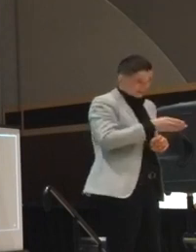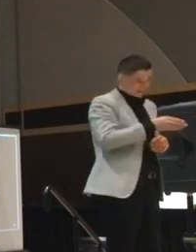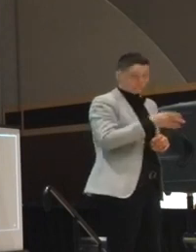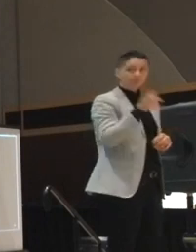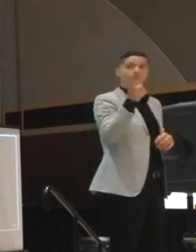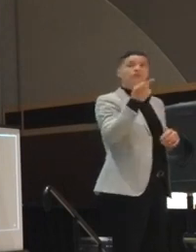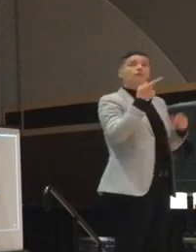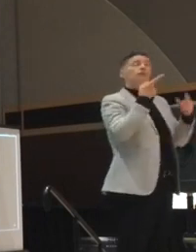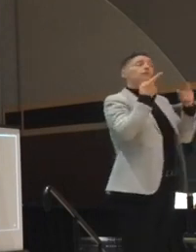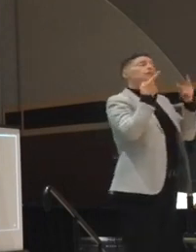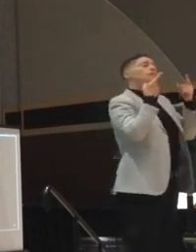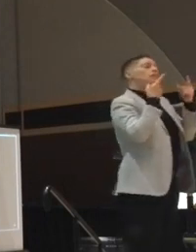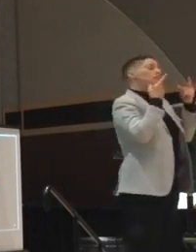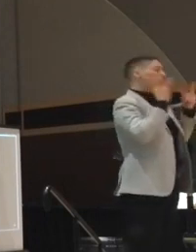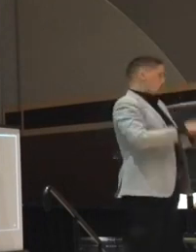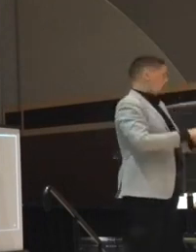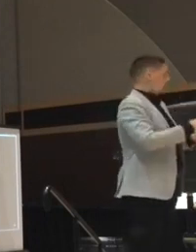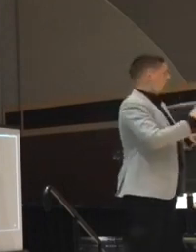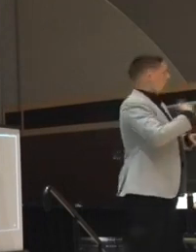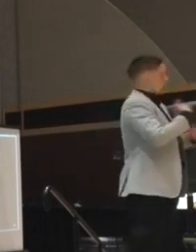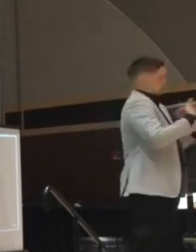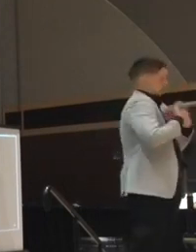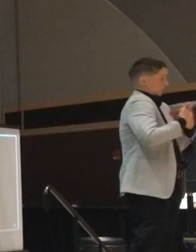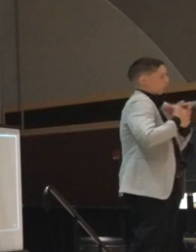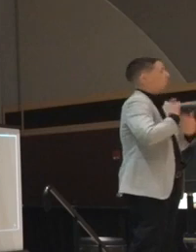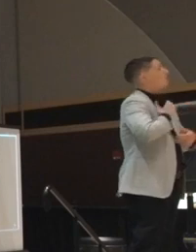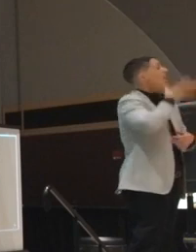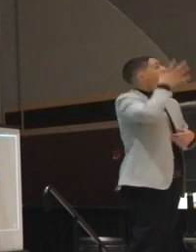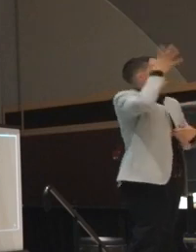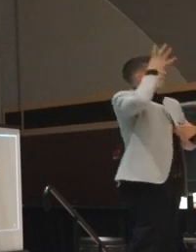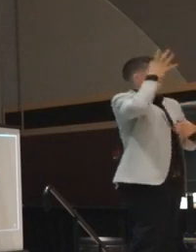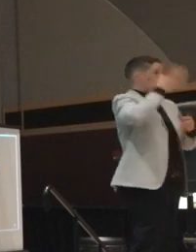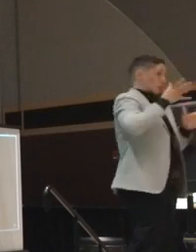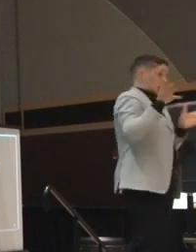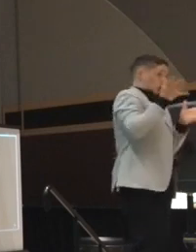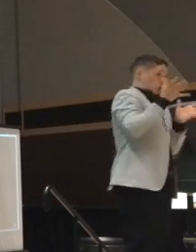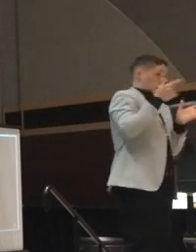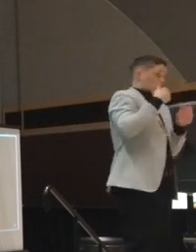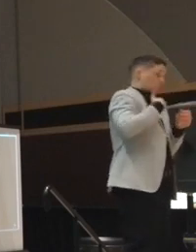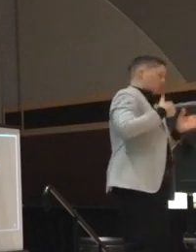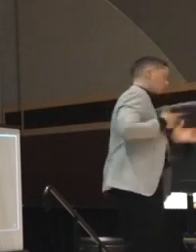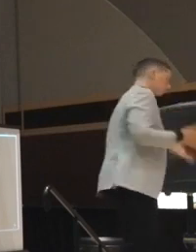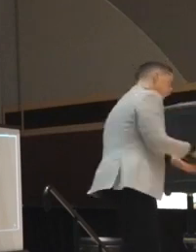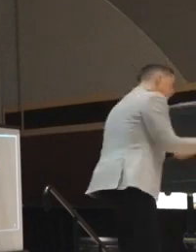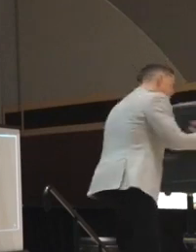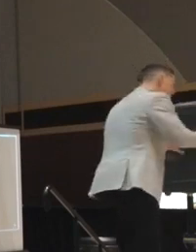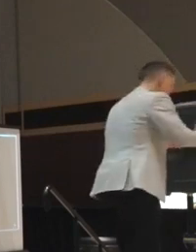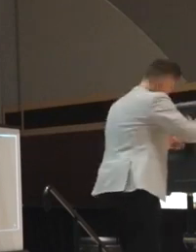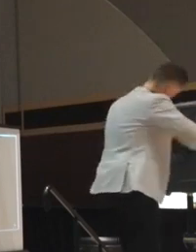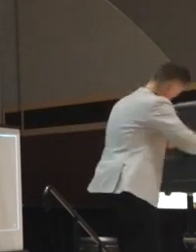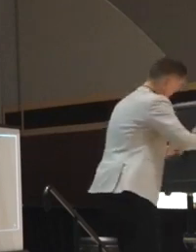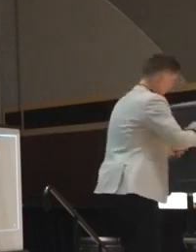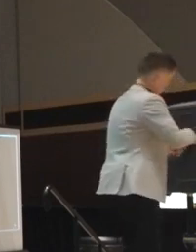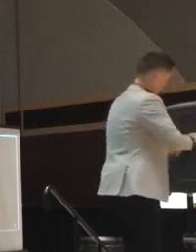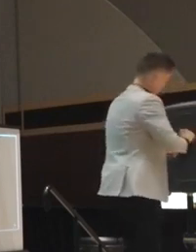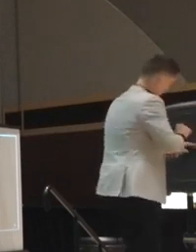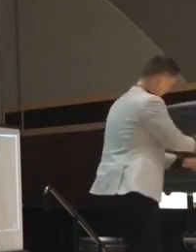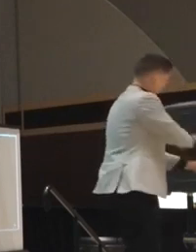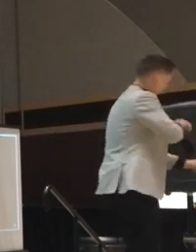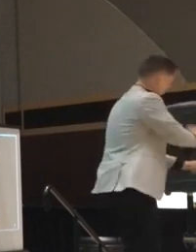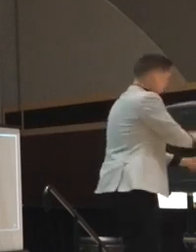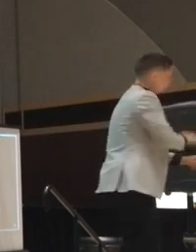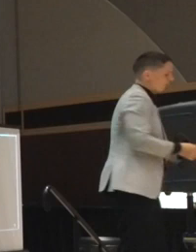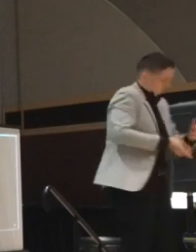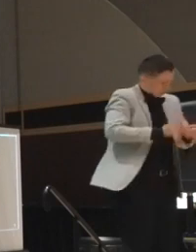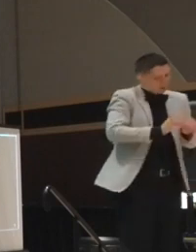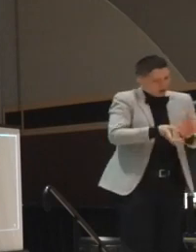When I was younger, my parents encouraged me to play with those building toys. Good. My very first job, I was very lucky because I got a